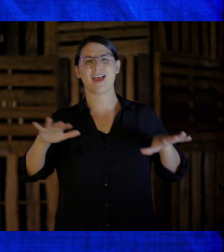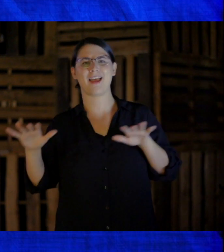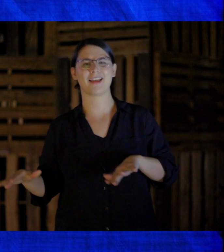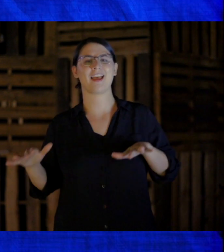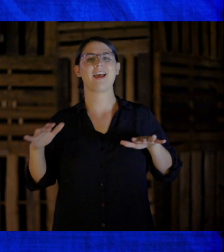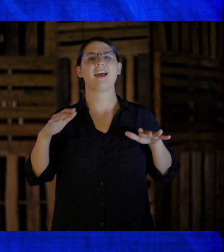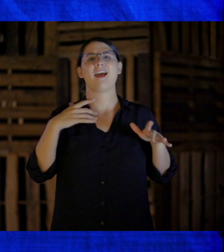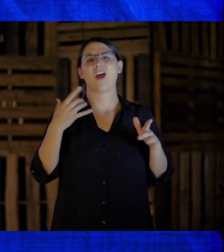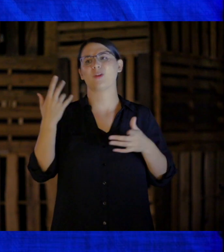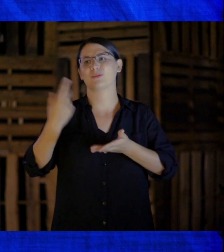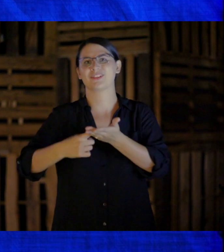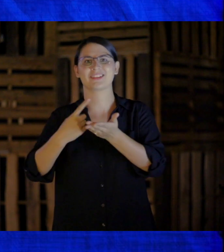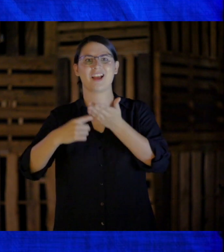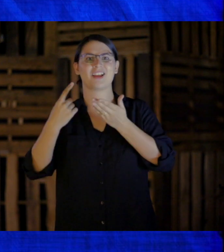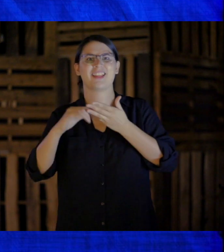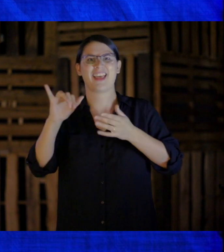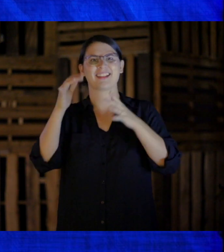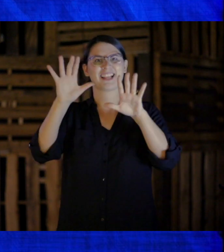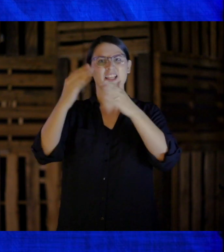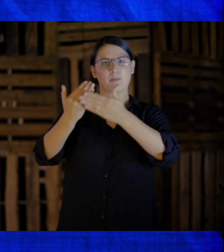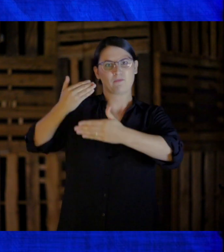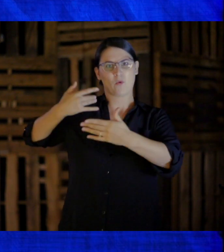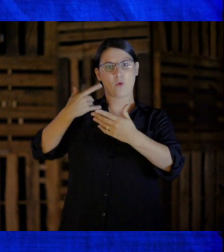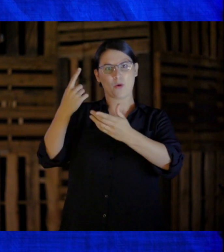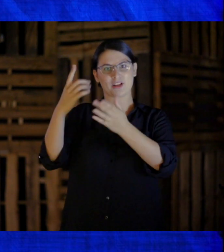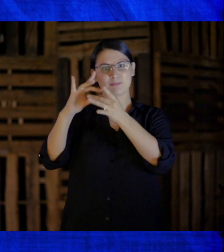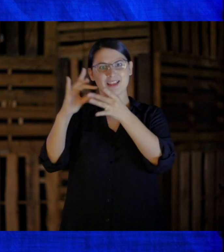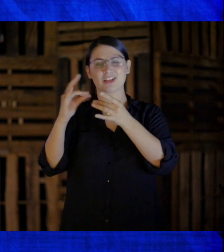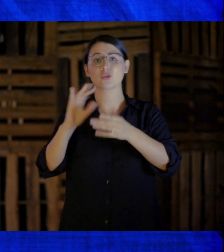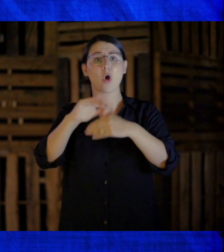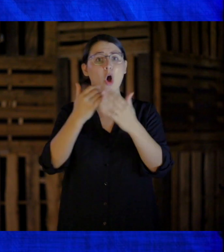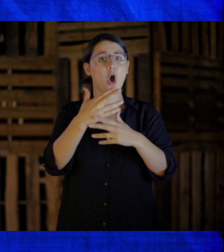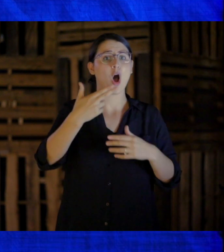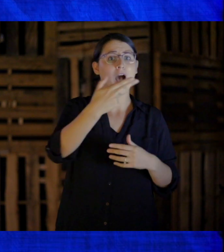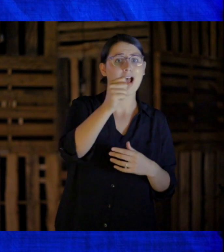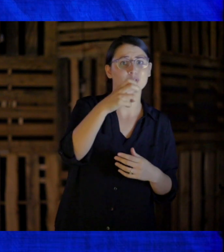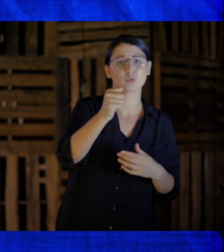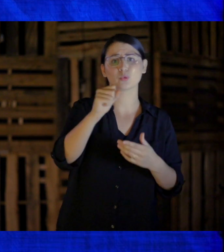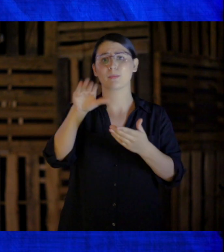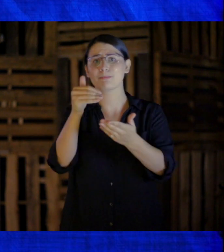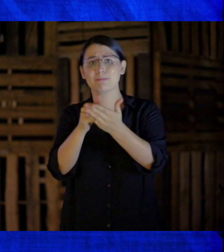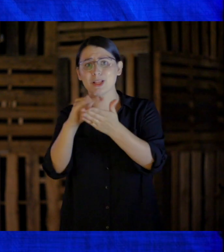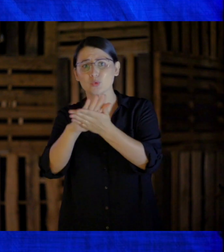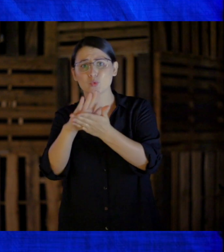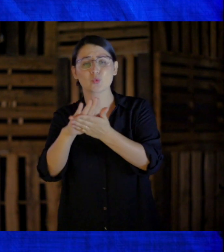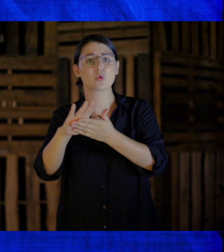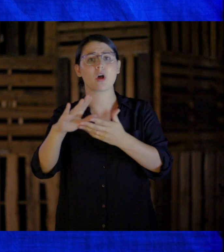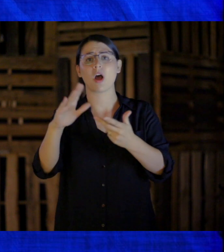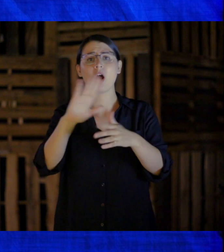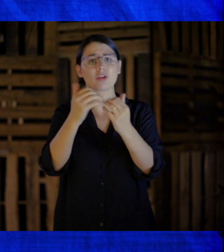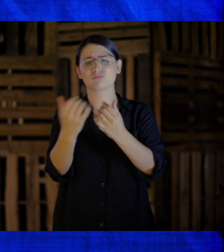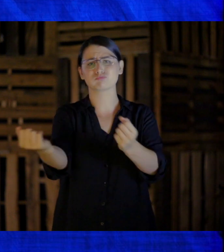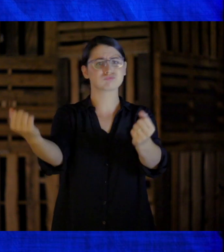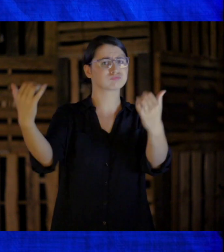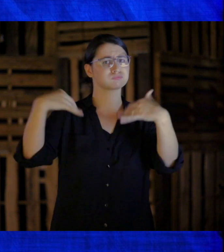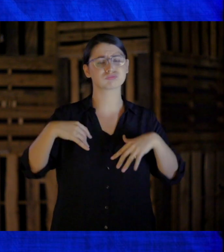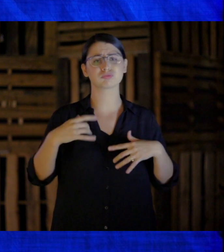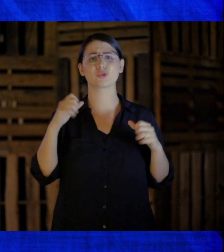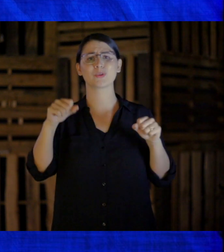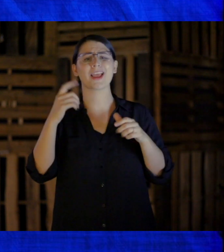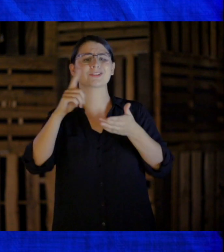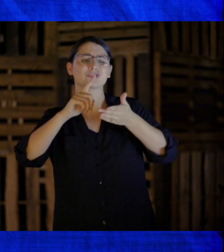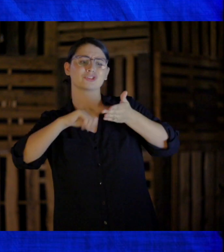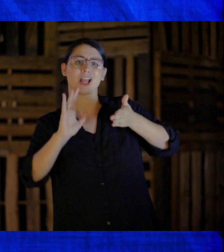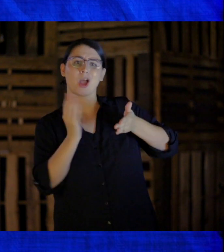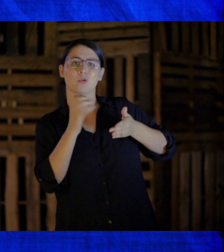Sunday's sermon message as well. So we're inviting all middle school and high school students to come out and join us. Check out our social media outlets for more information